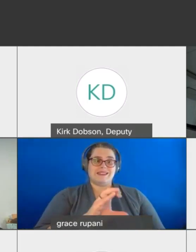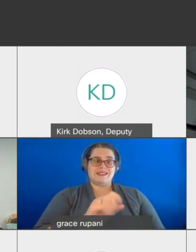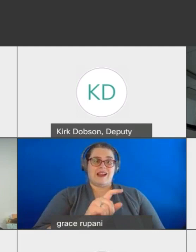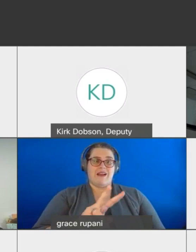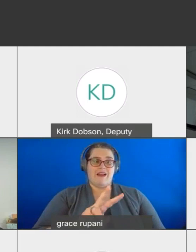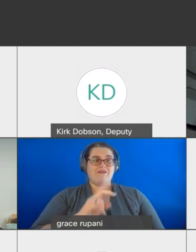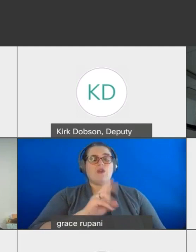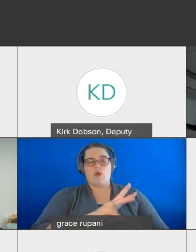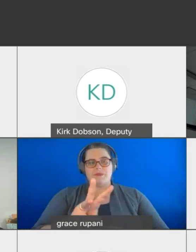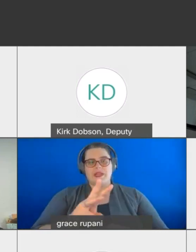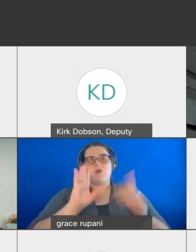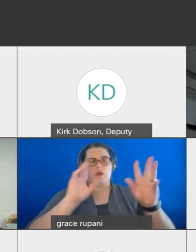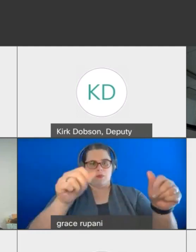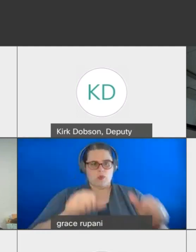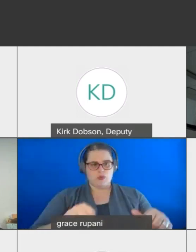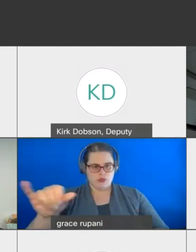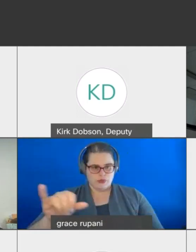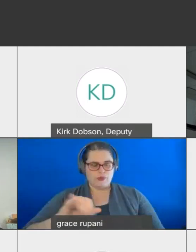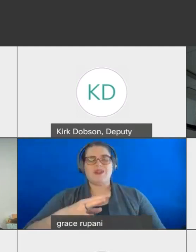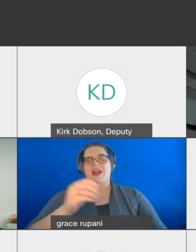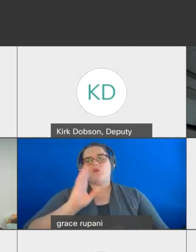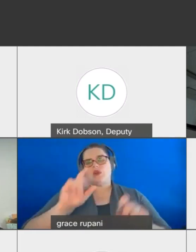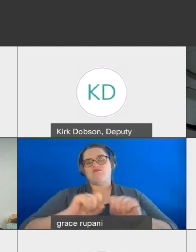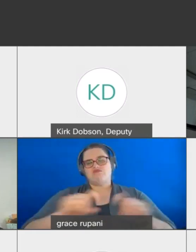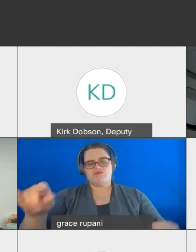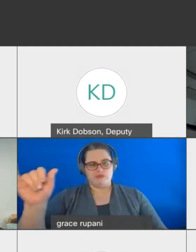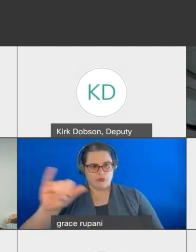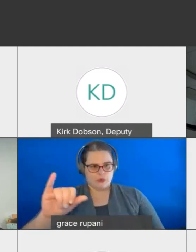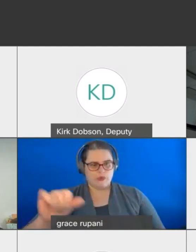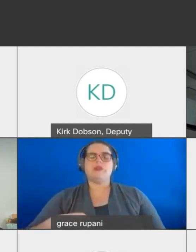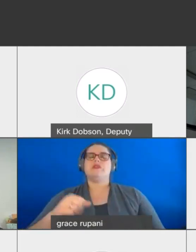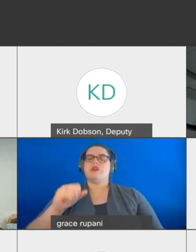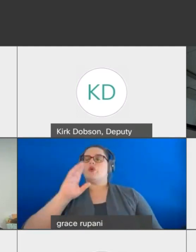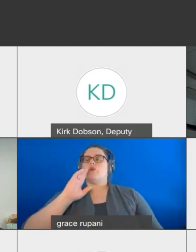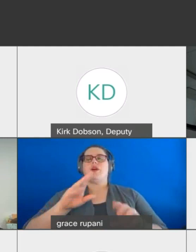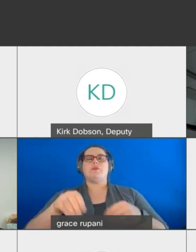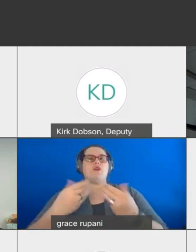should be looking for that and we will be available to provide a summary and answer